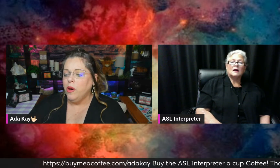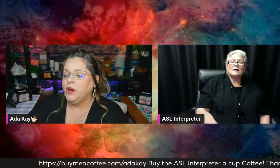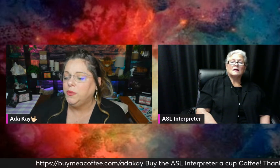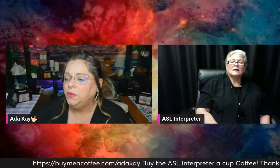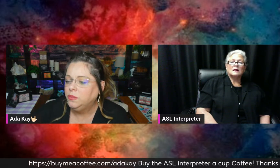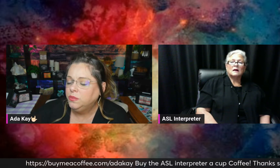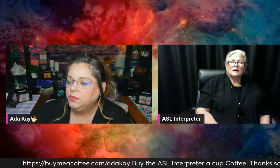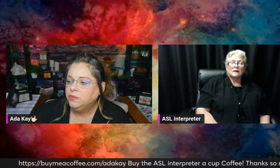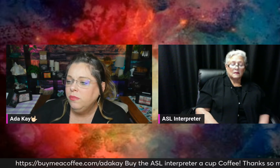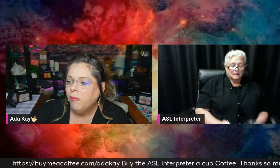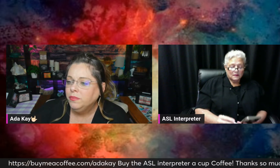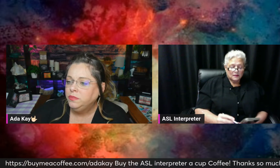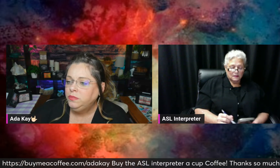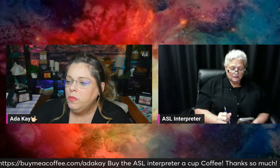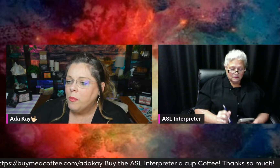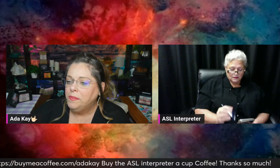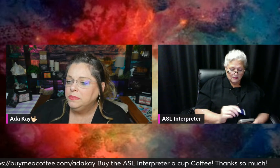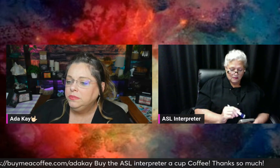Wow.